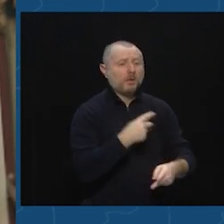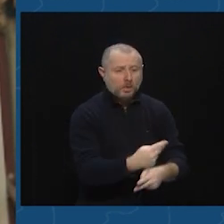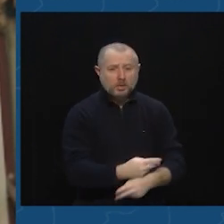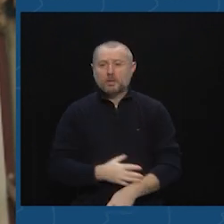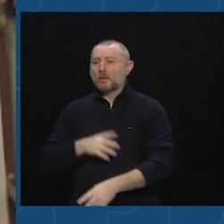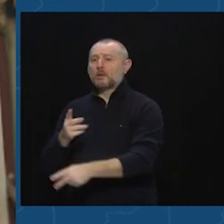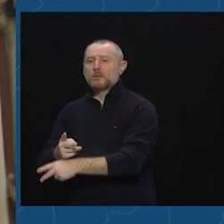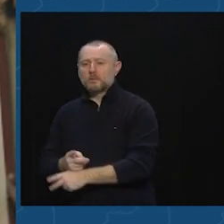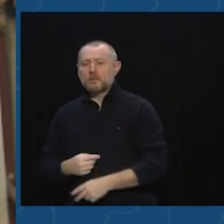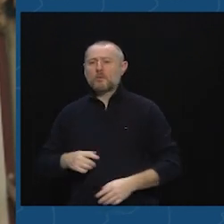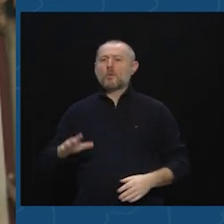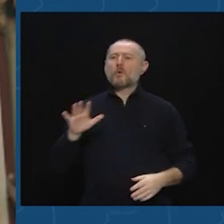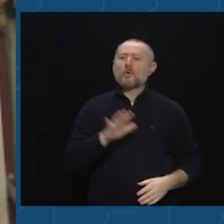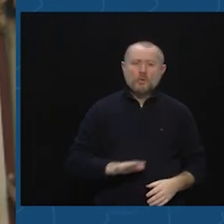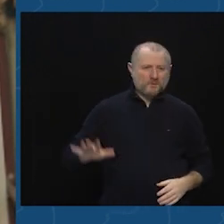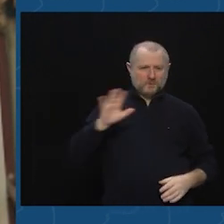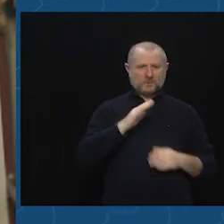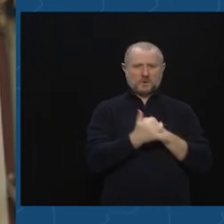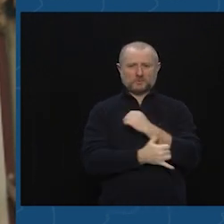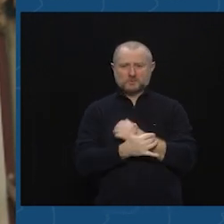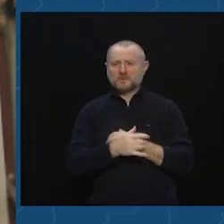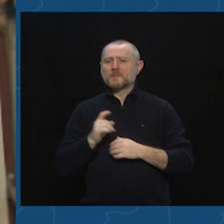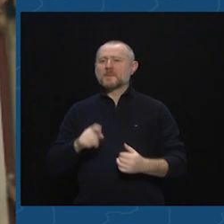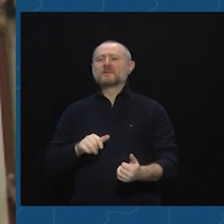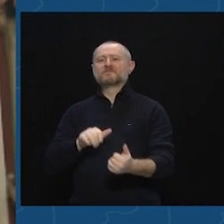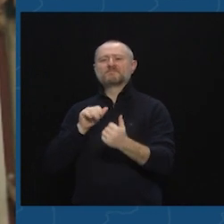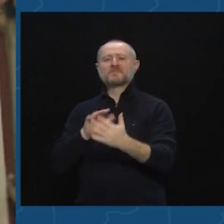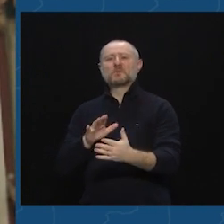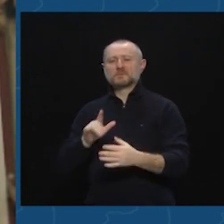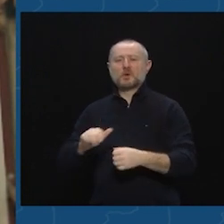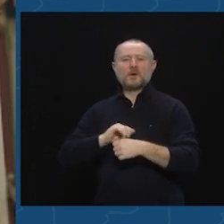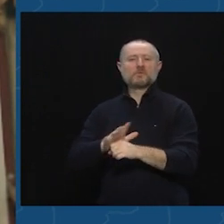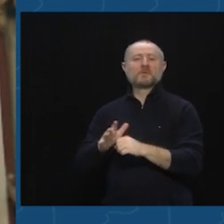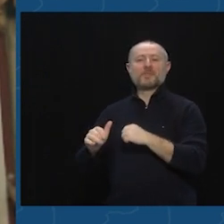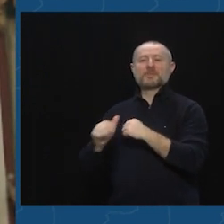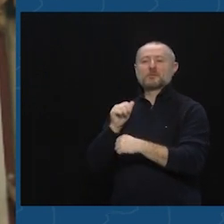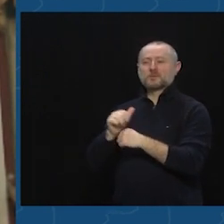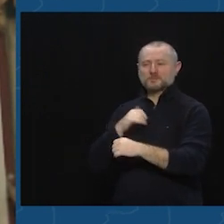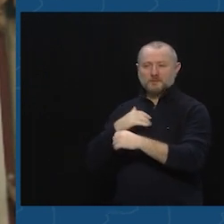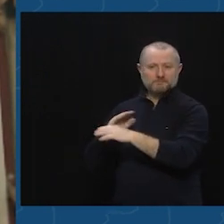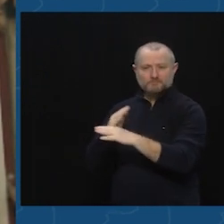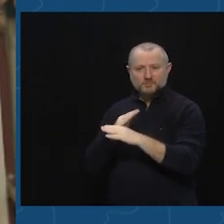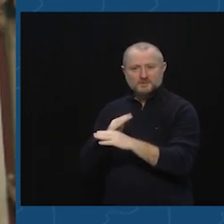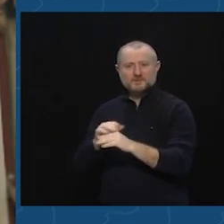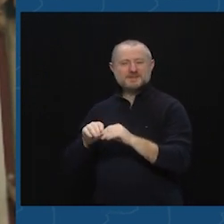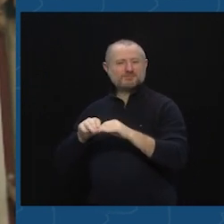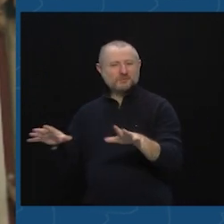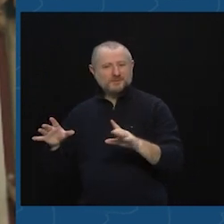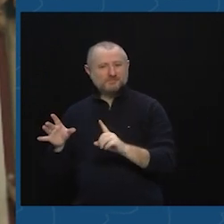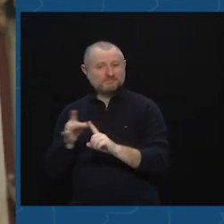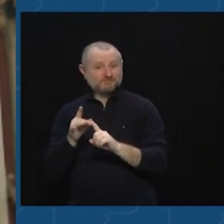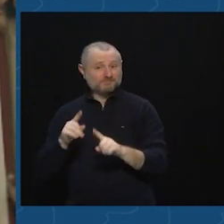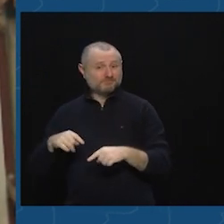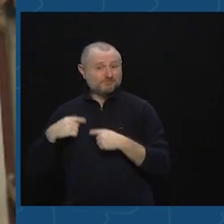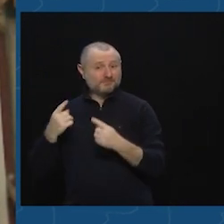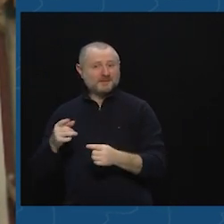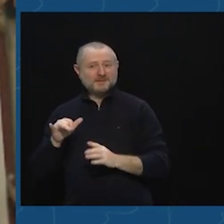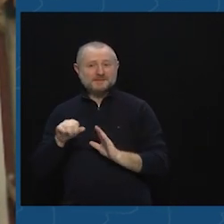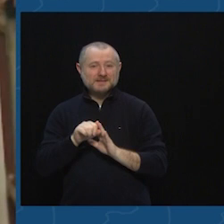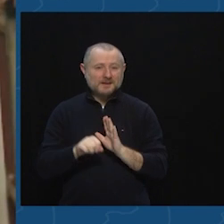threat to make sure that it did not continue to spread throughout this entire state and